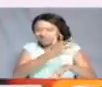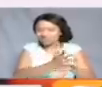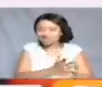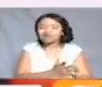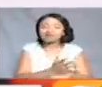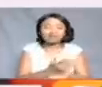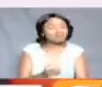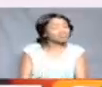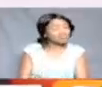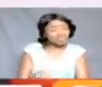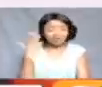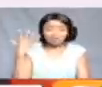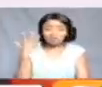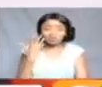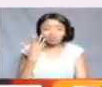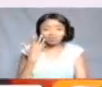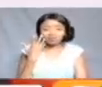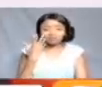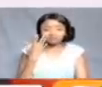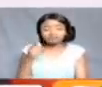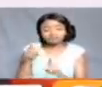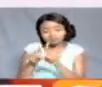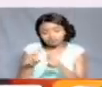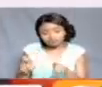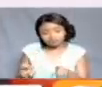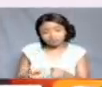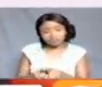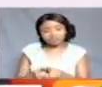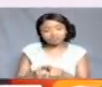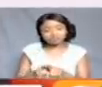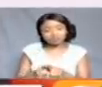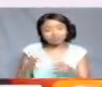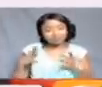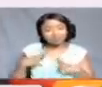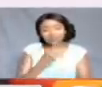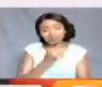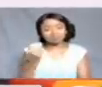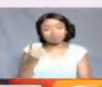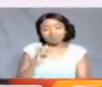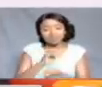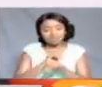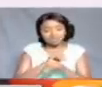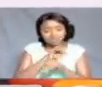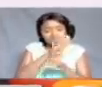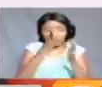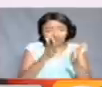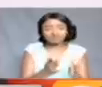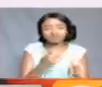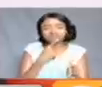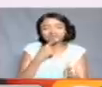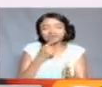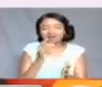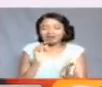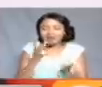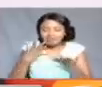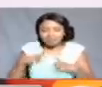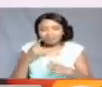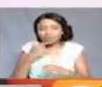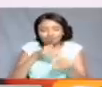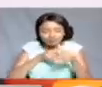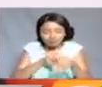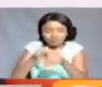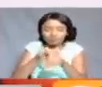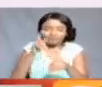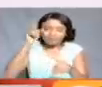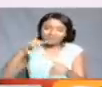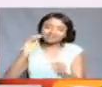you know, it's what influencers, I'd say, would owe to their fans and followers, and they follow them, but that authenticity is the least they could give them.